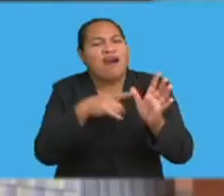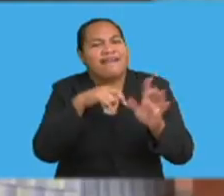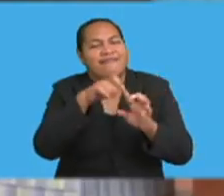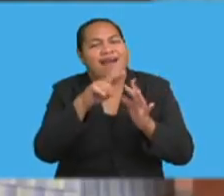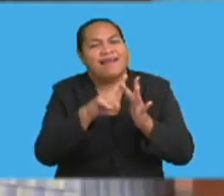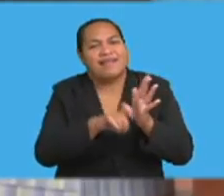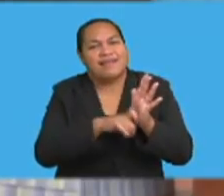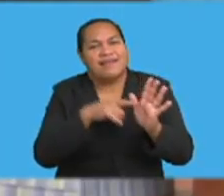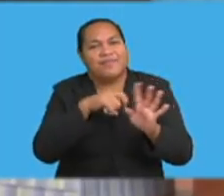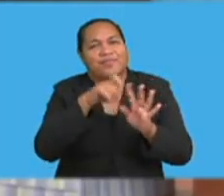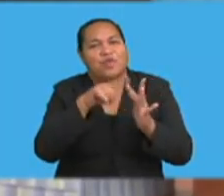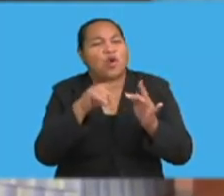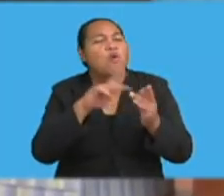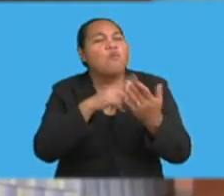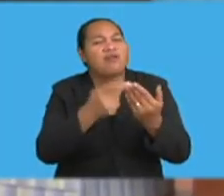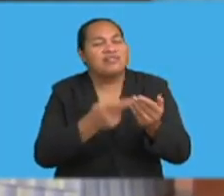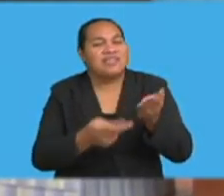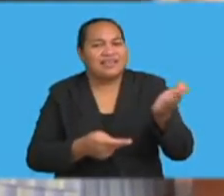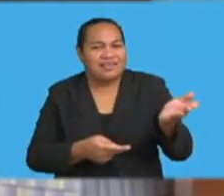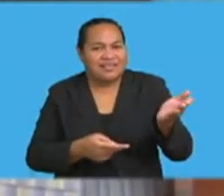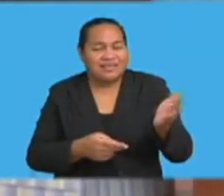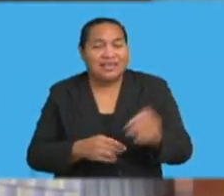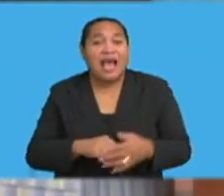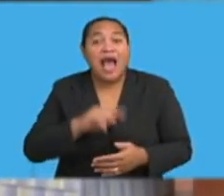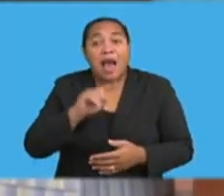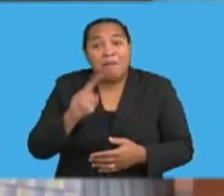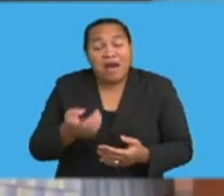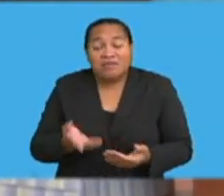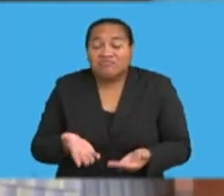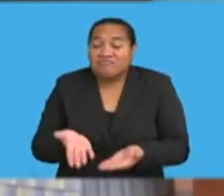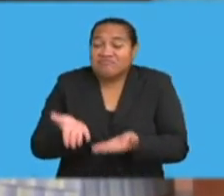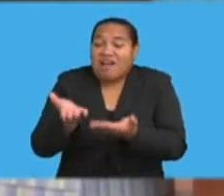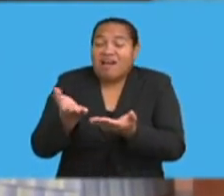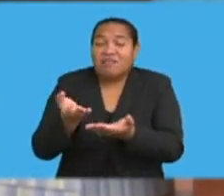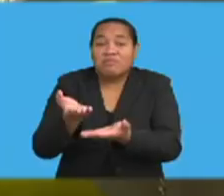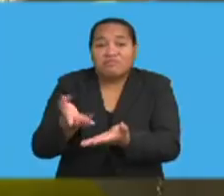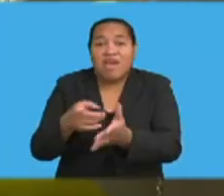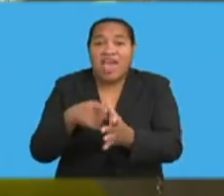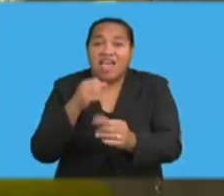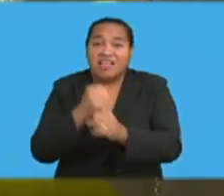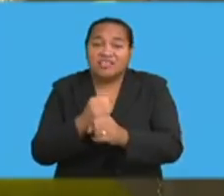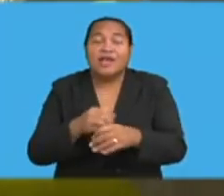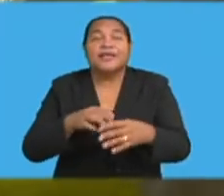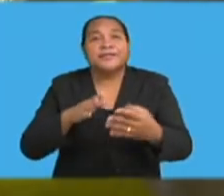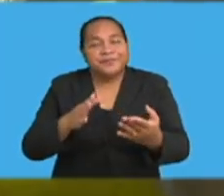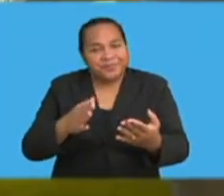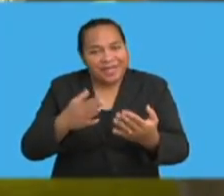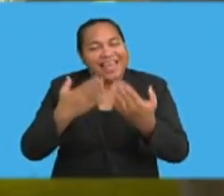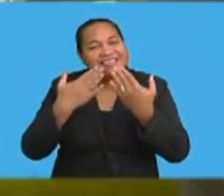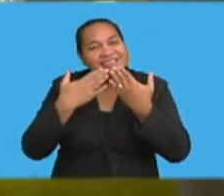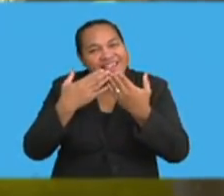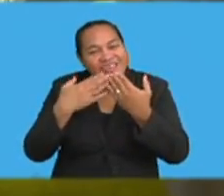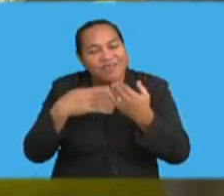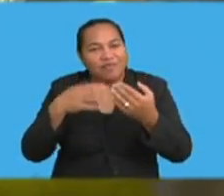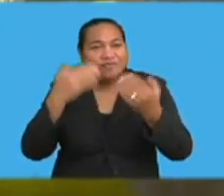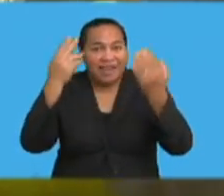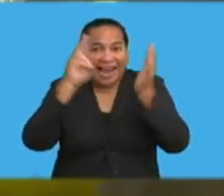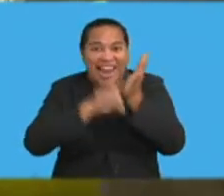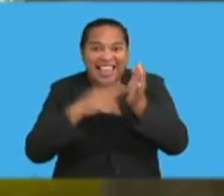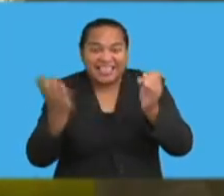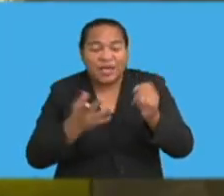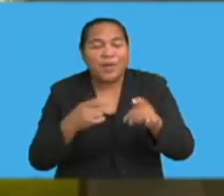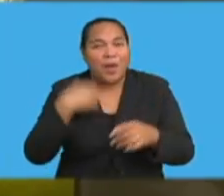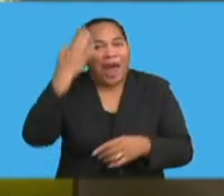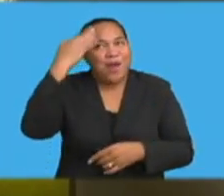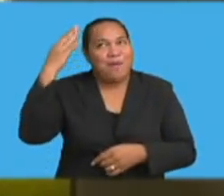Project at this time. But the onus is on the Honourable Minister. No, Madam Speaker, when the Honourable Member raises Naitasiri, it always reminds me of the story